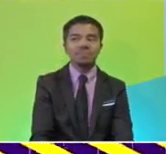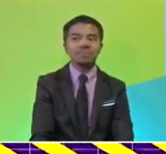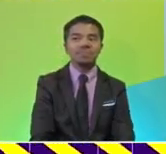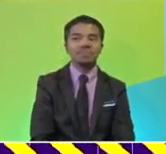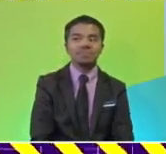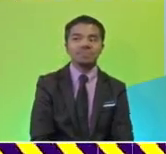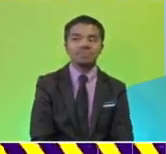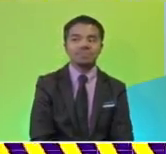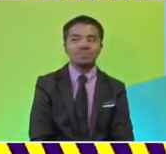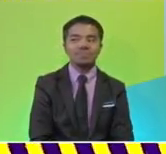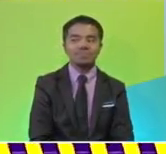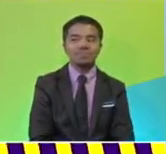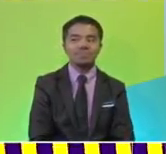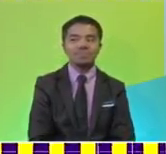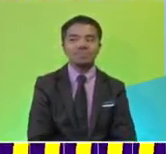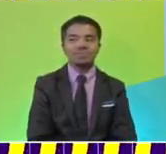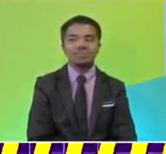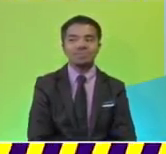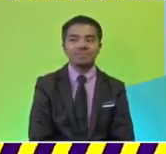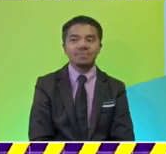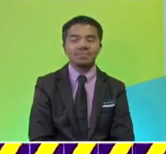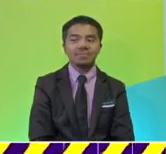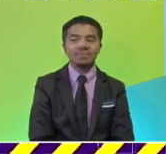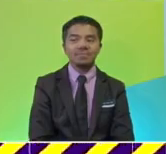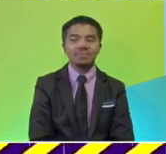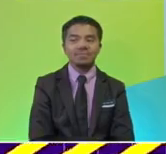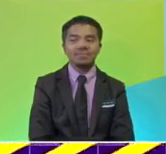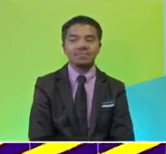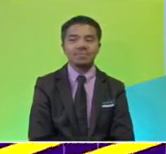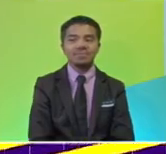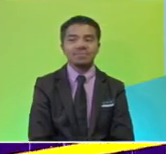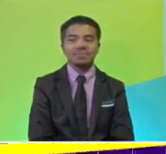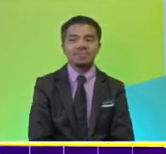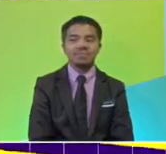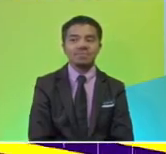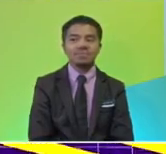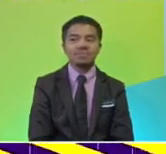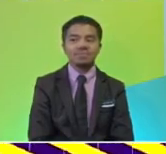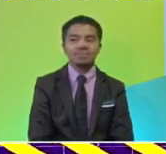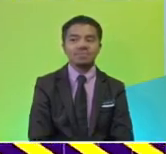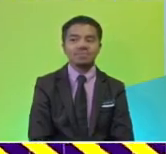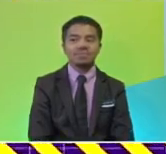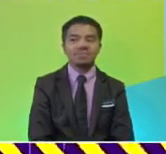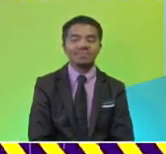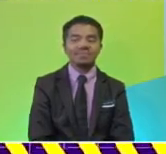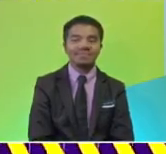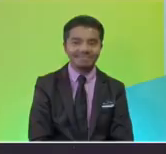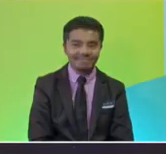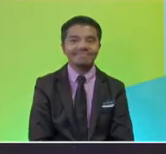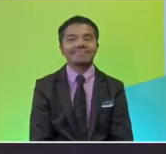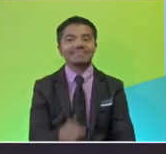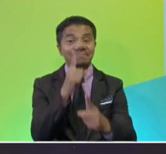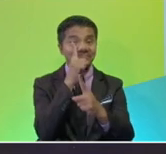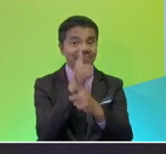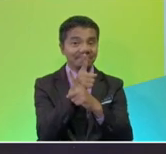Mempira wa mikono using hand, while kandanda using feet. Oh, yes, good. It's a good